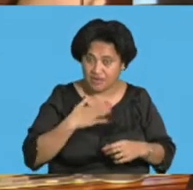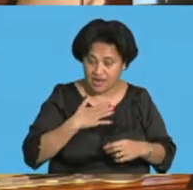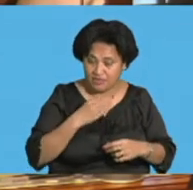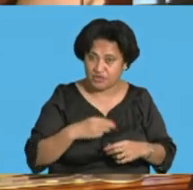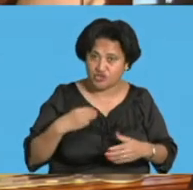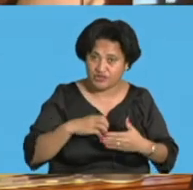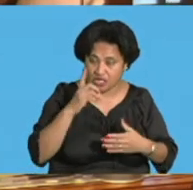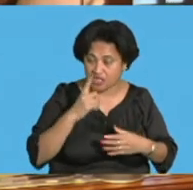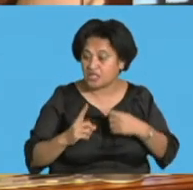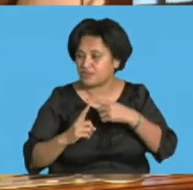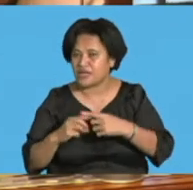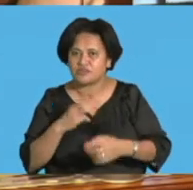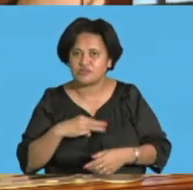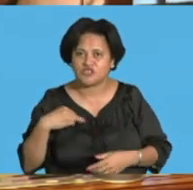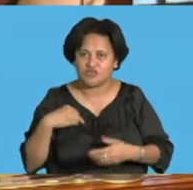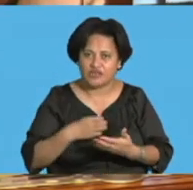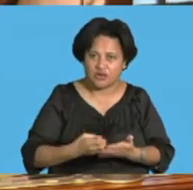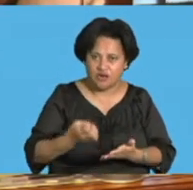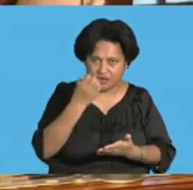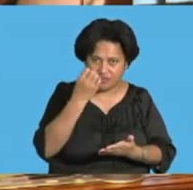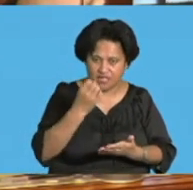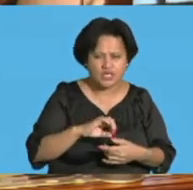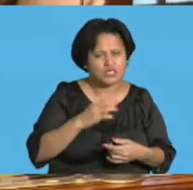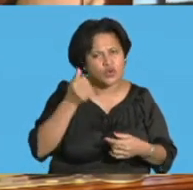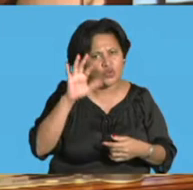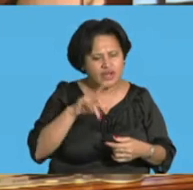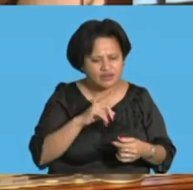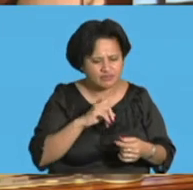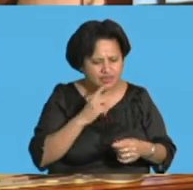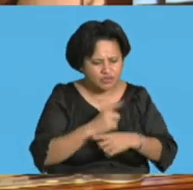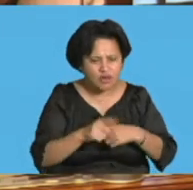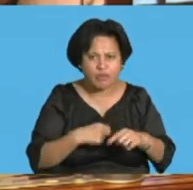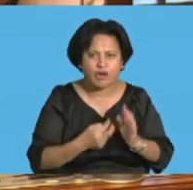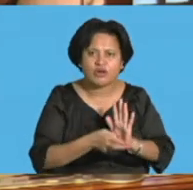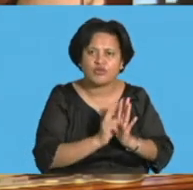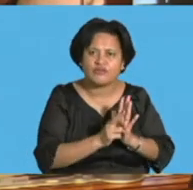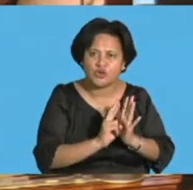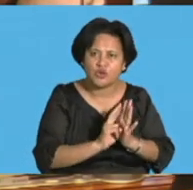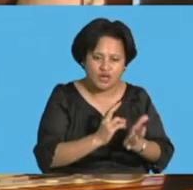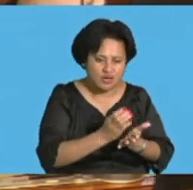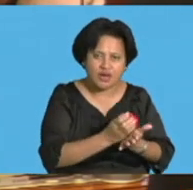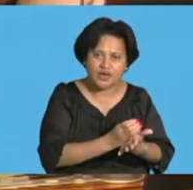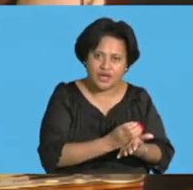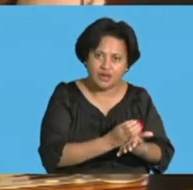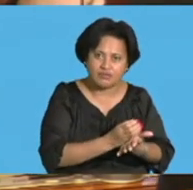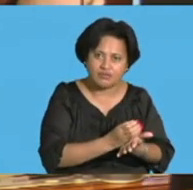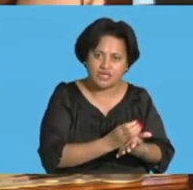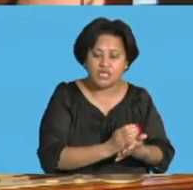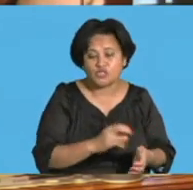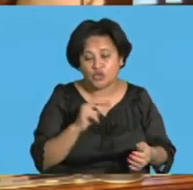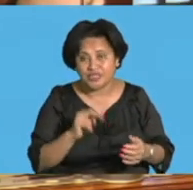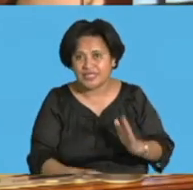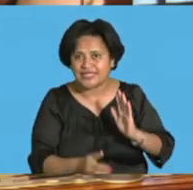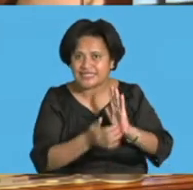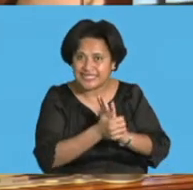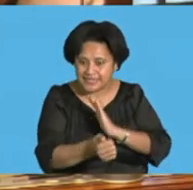Mr. Speaker, I have spoken before on the importance of reviewing our curriculum and to modernize it to equip our students with the skills they need in the